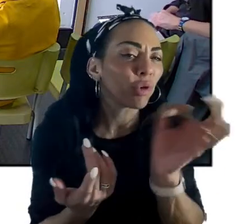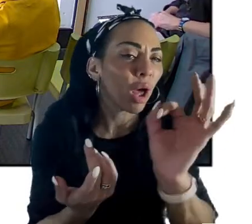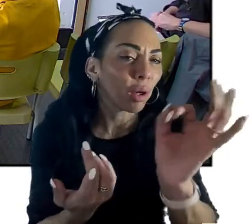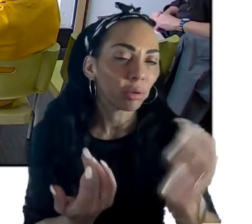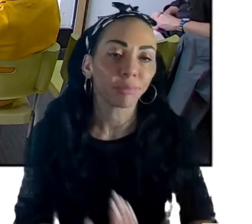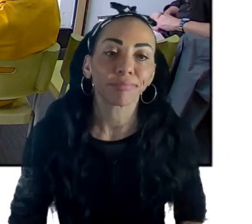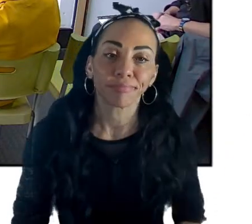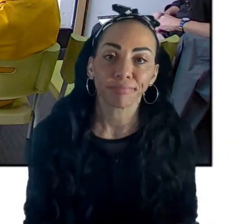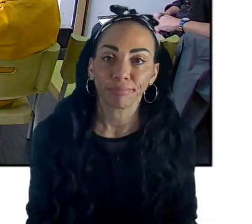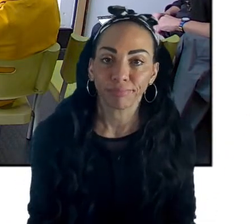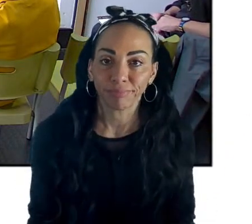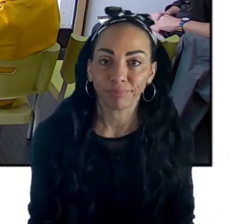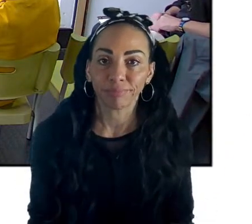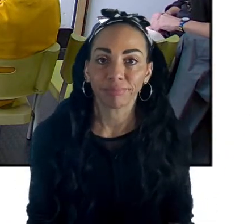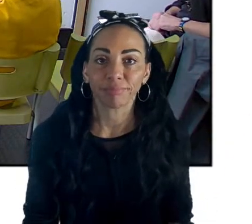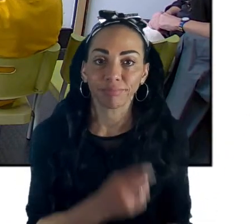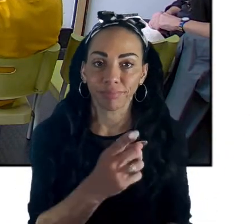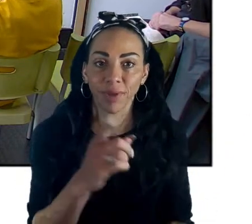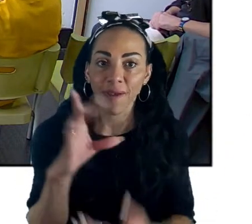Actually, following on from that.